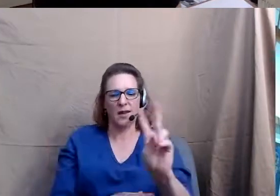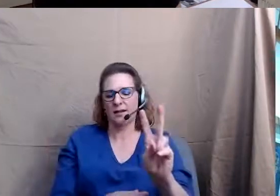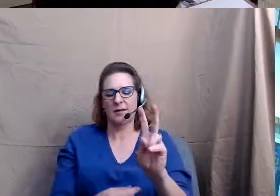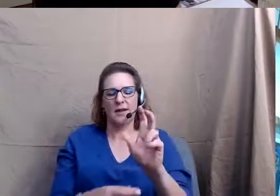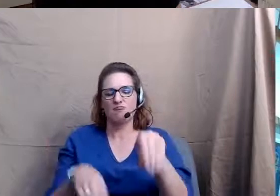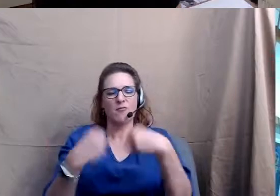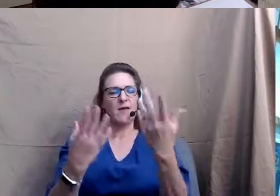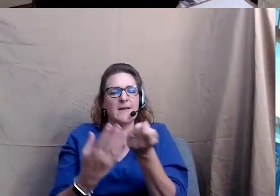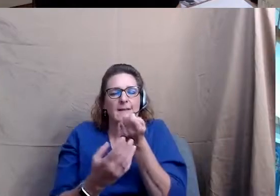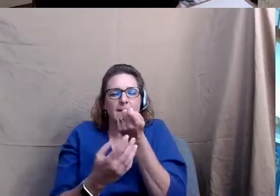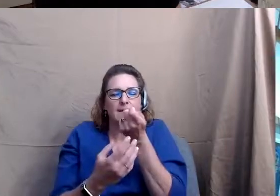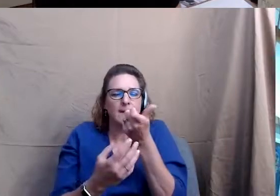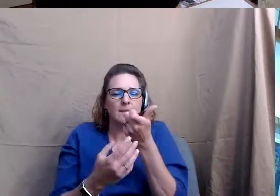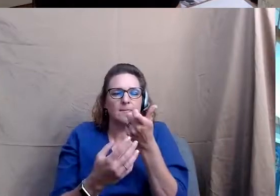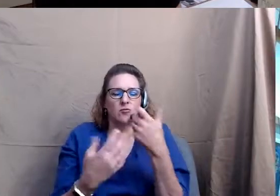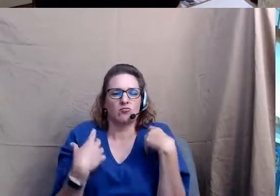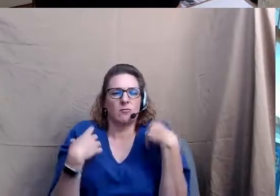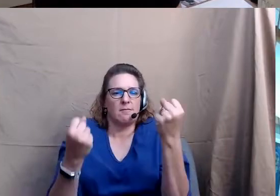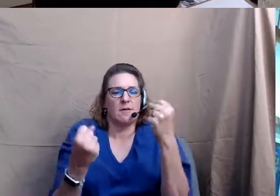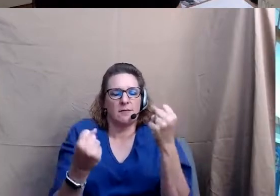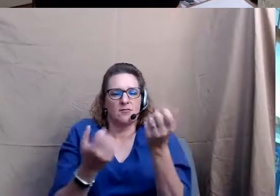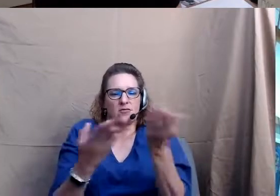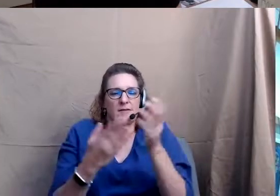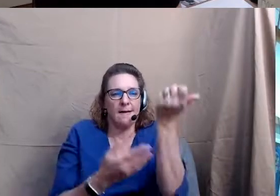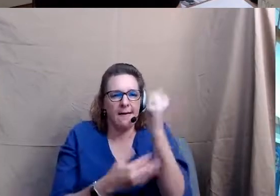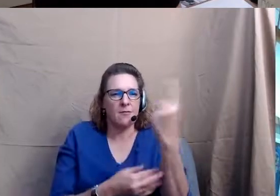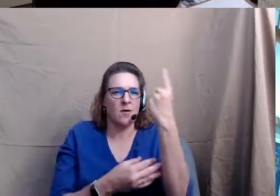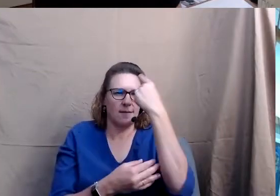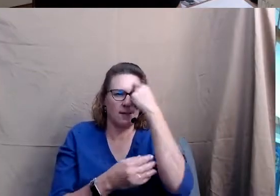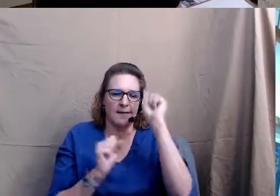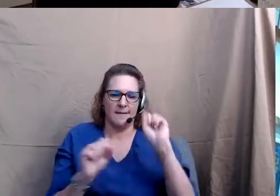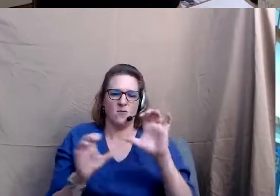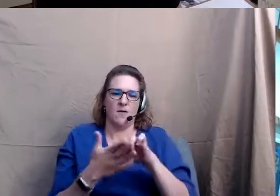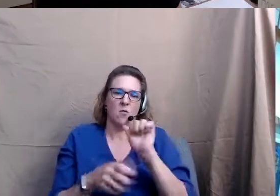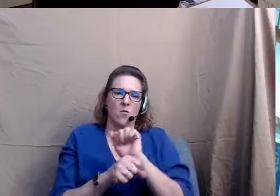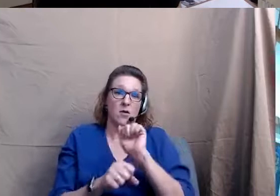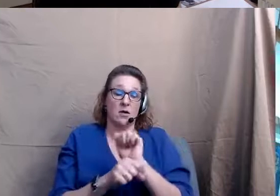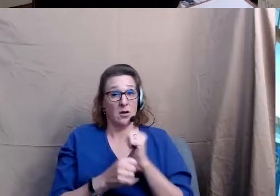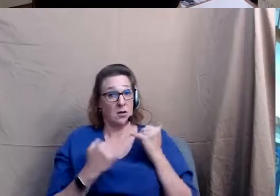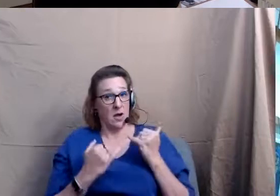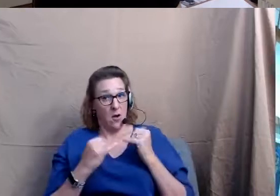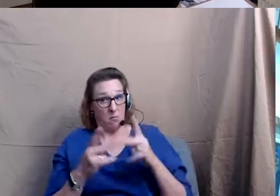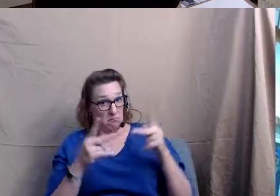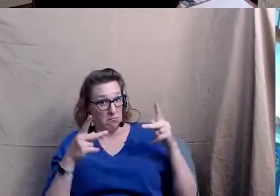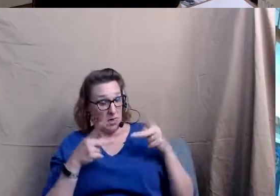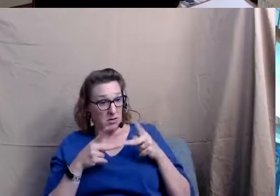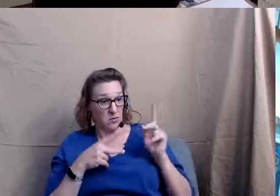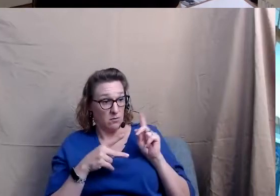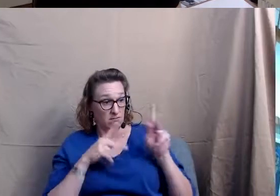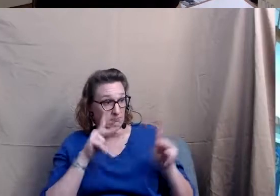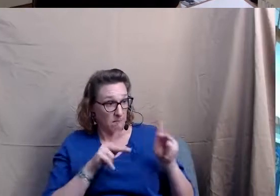of rehabilitative service to anyone for me to think that it can do that work. Now, are there places where people are